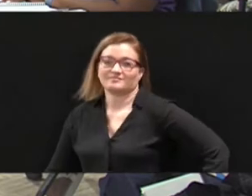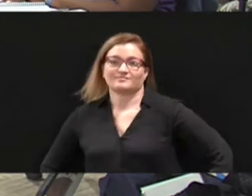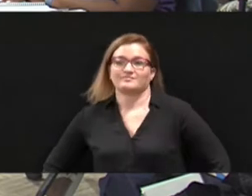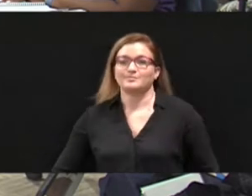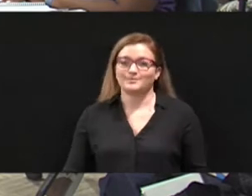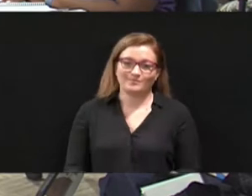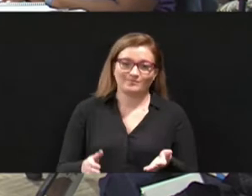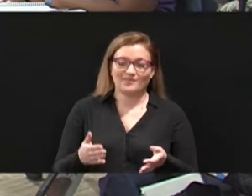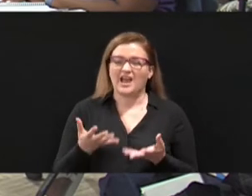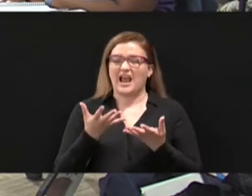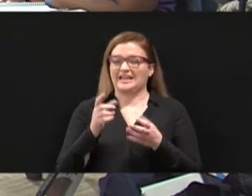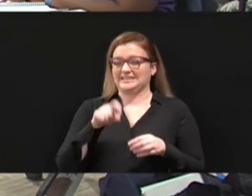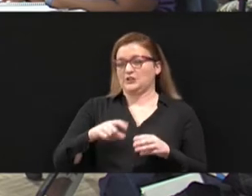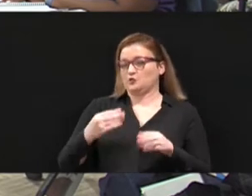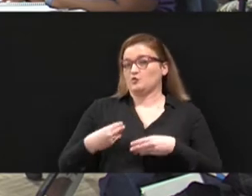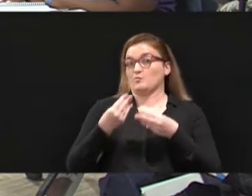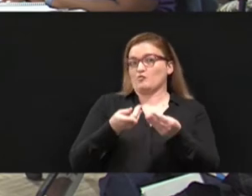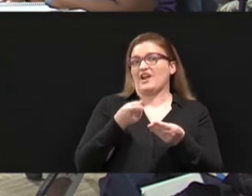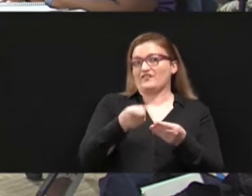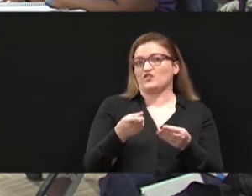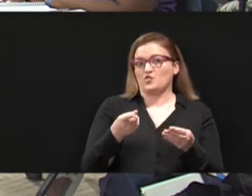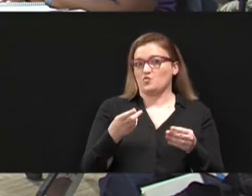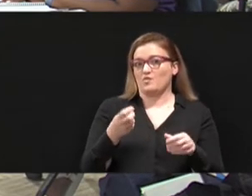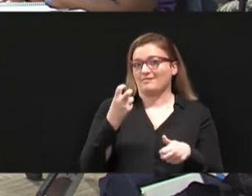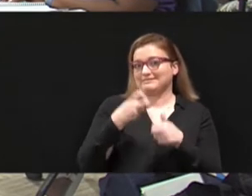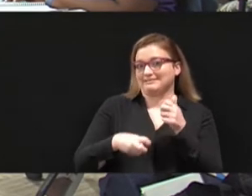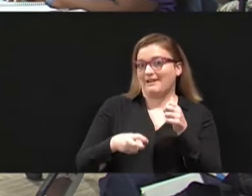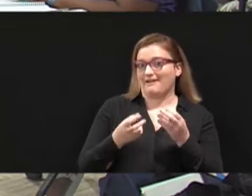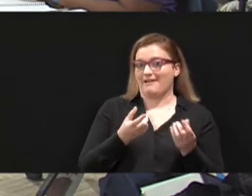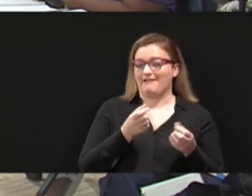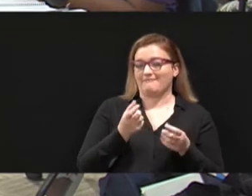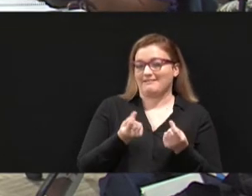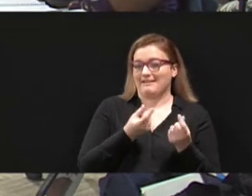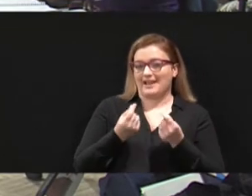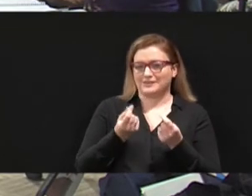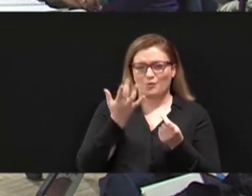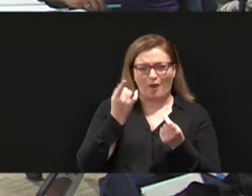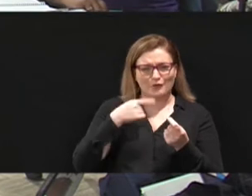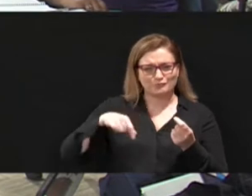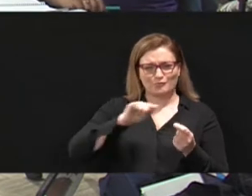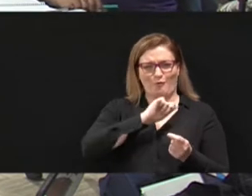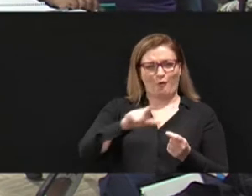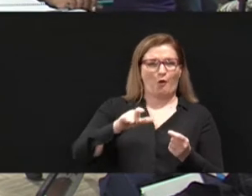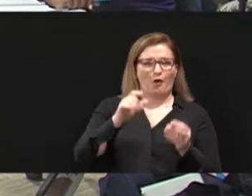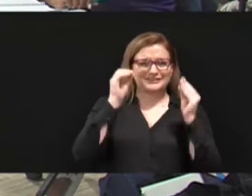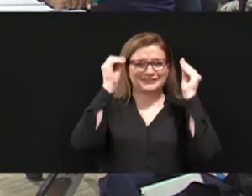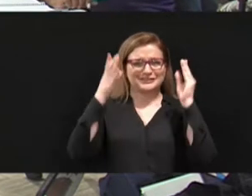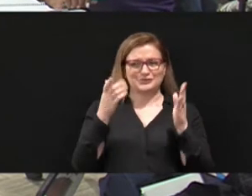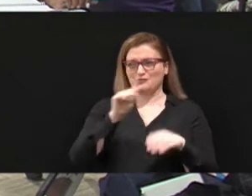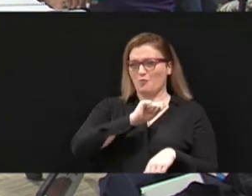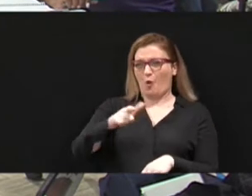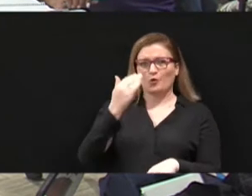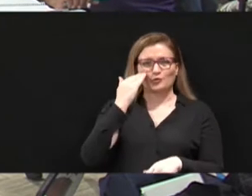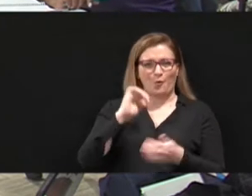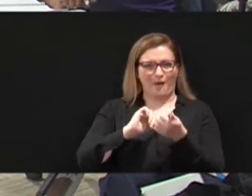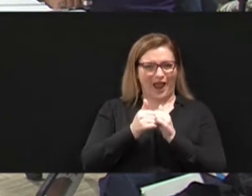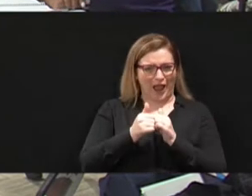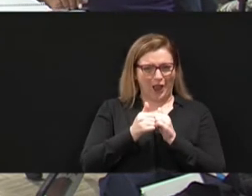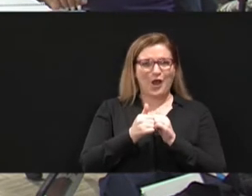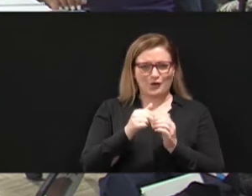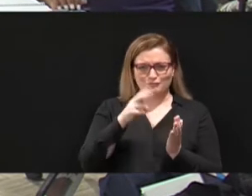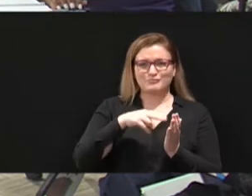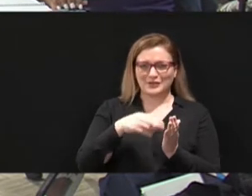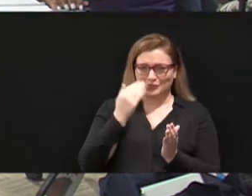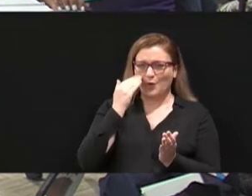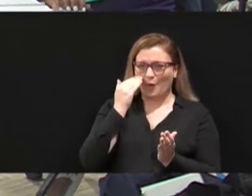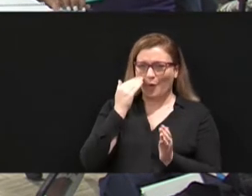you a difficult one like that because, you know, you're all teachers. We all know how to read. but if